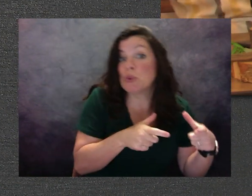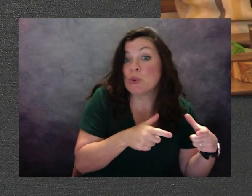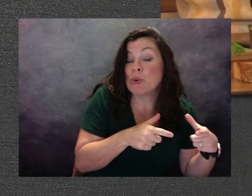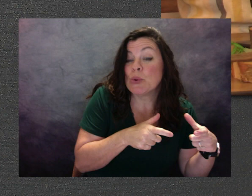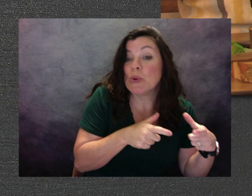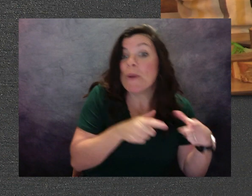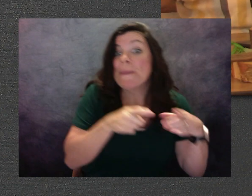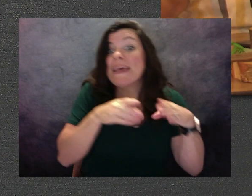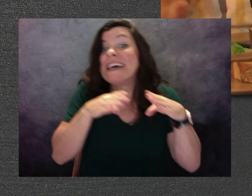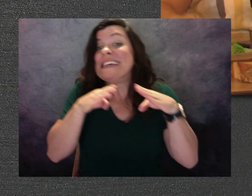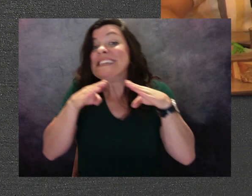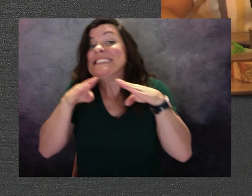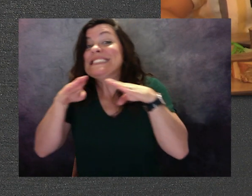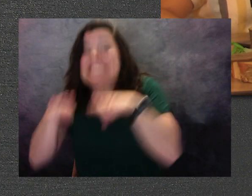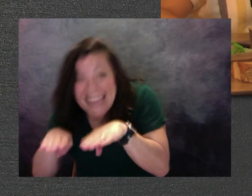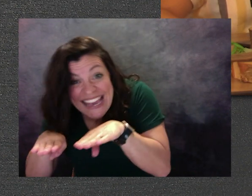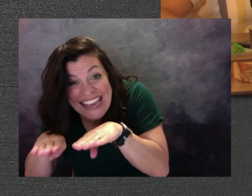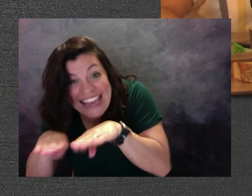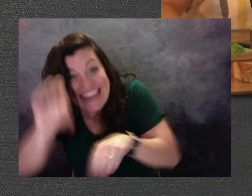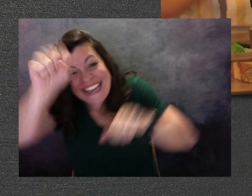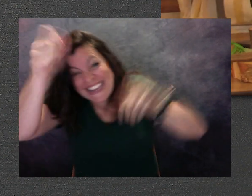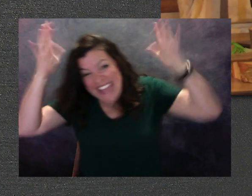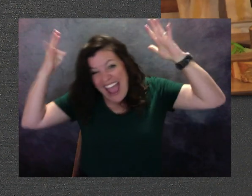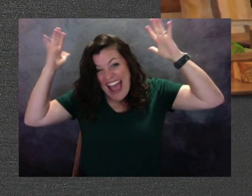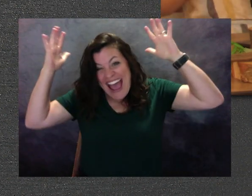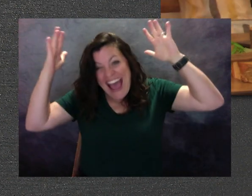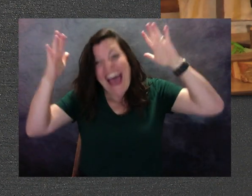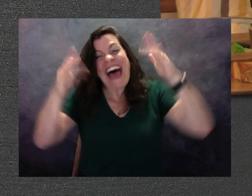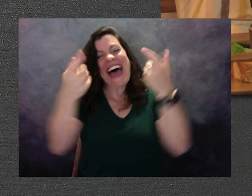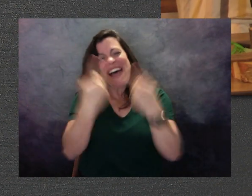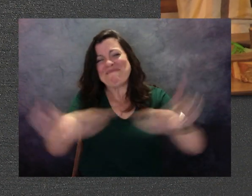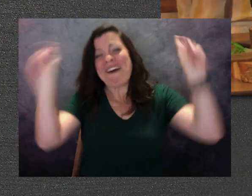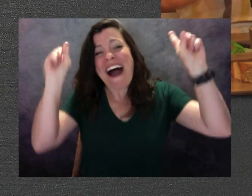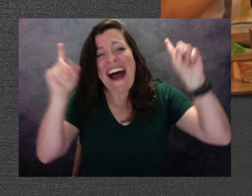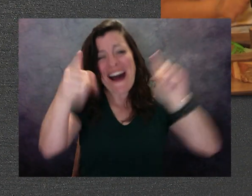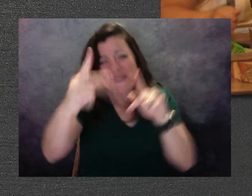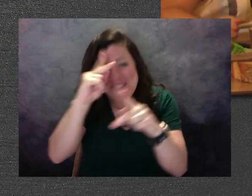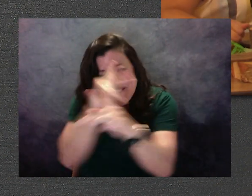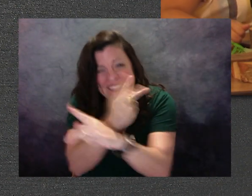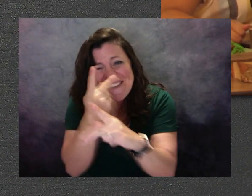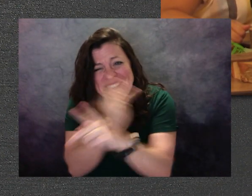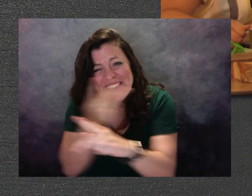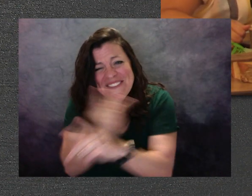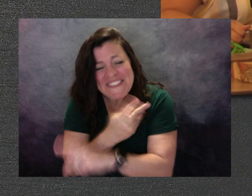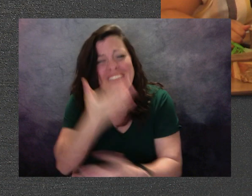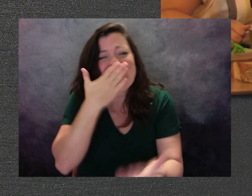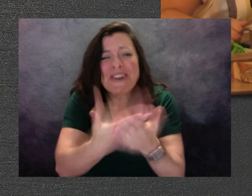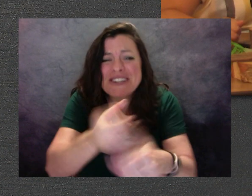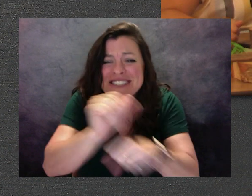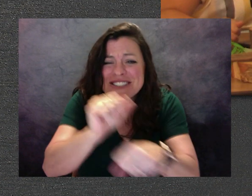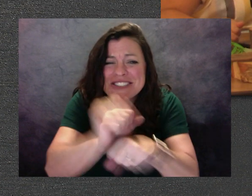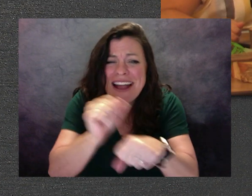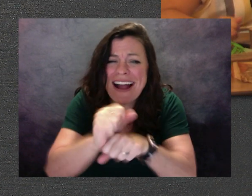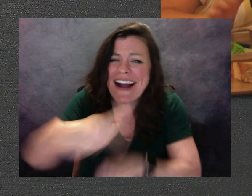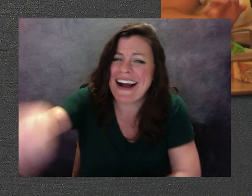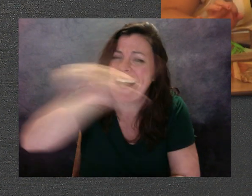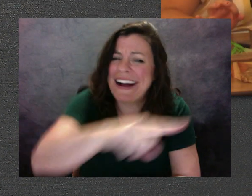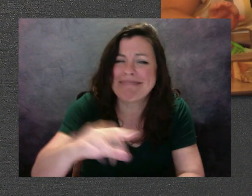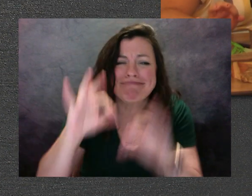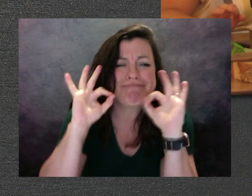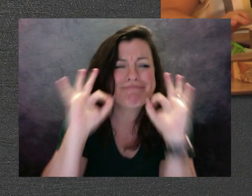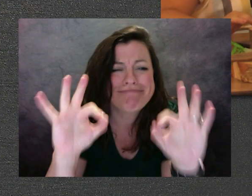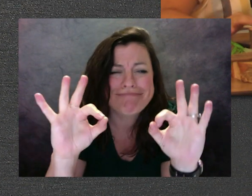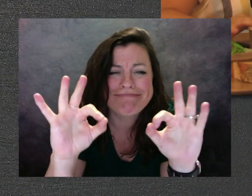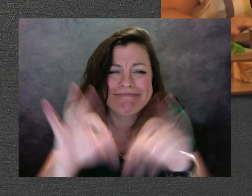We did it! You did it, friends! Way to go! I love it. All right, we got a couple